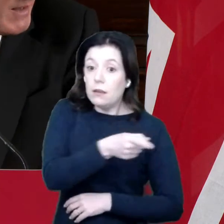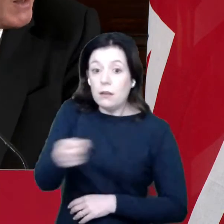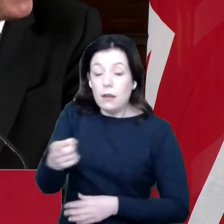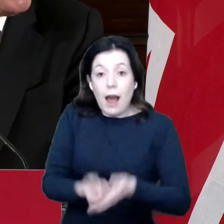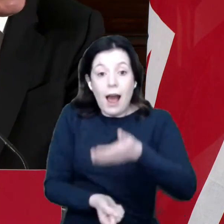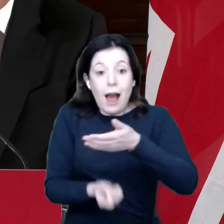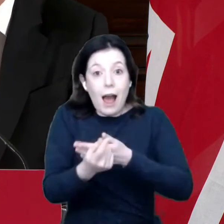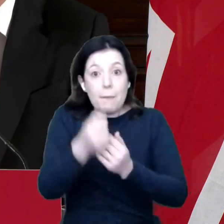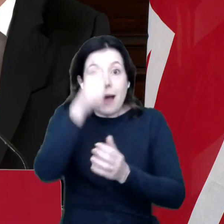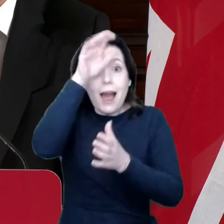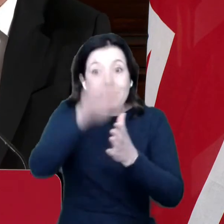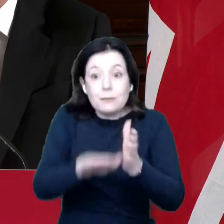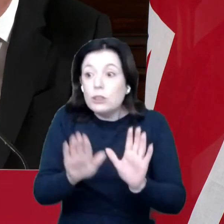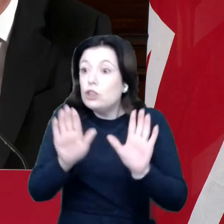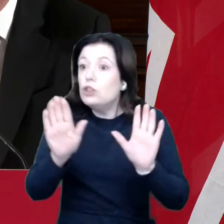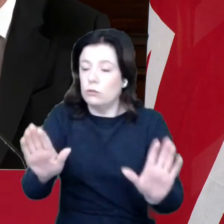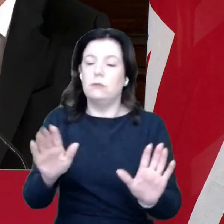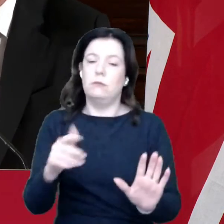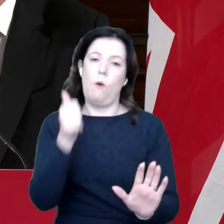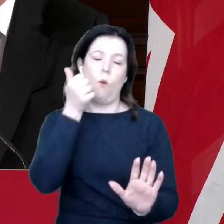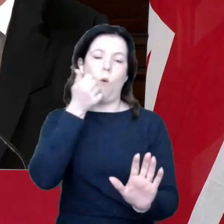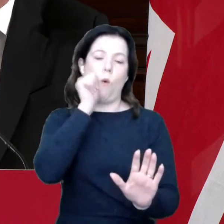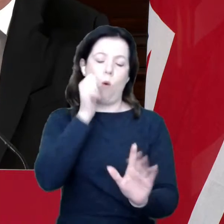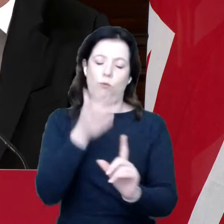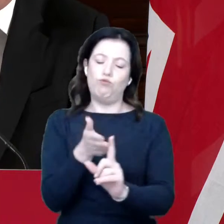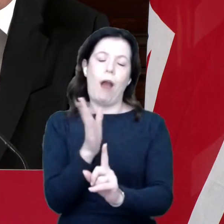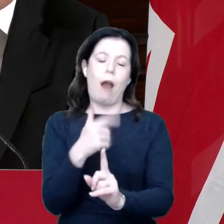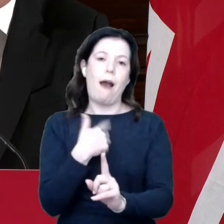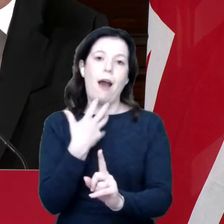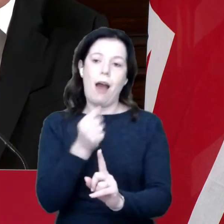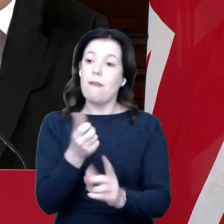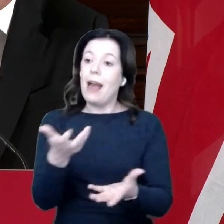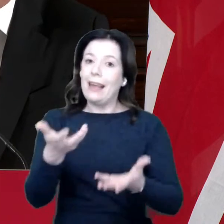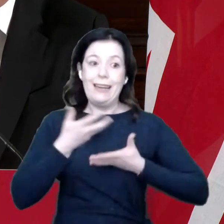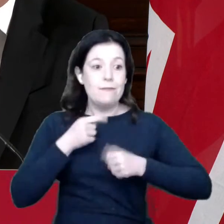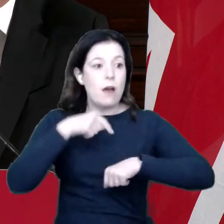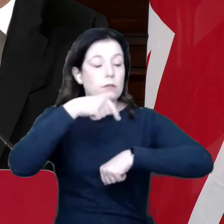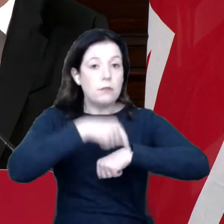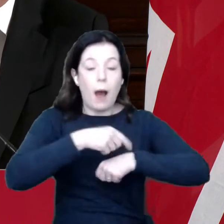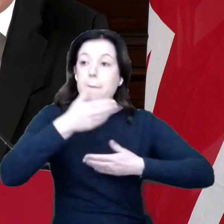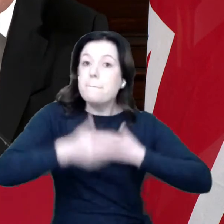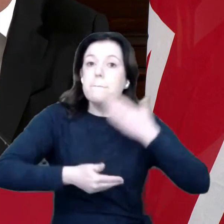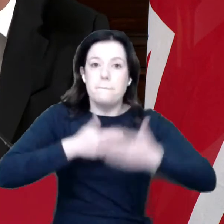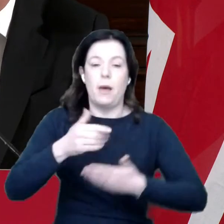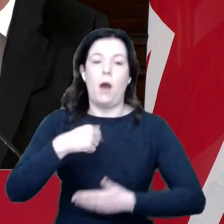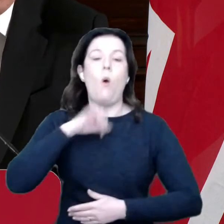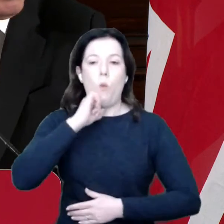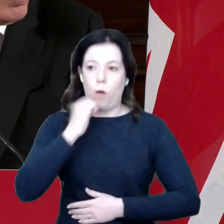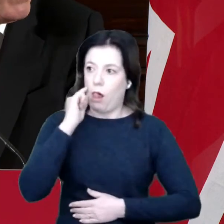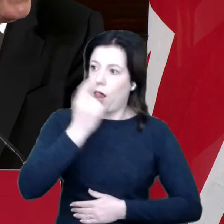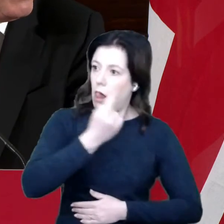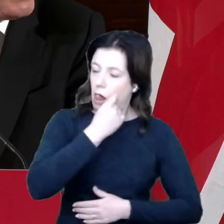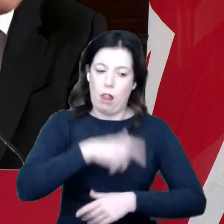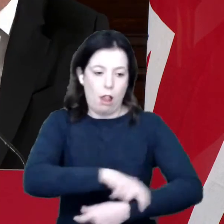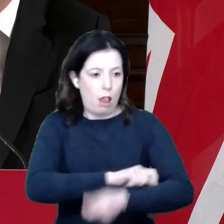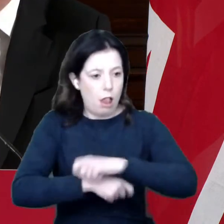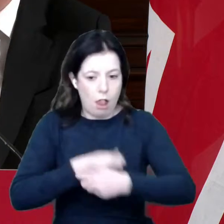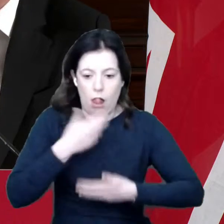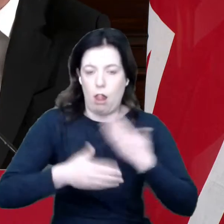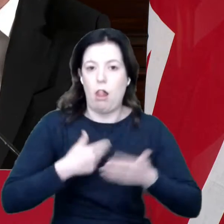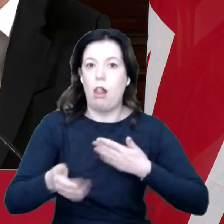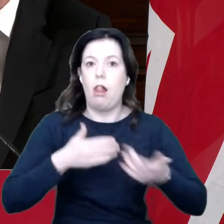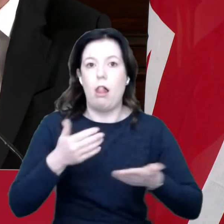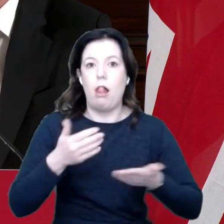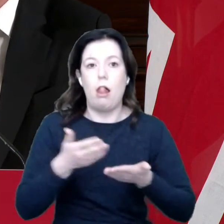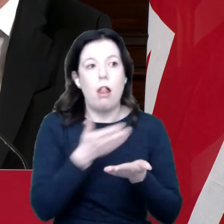the space to do what I needed to do and to be judged by my actions. And I'm grateful to all of those who gave me